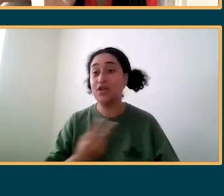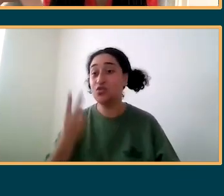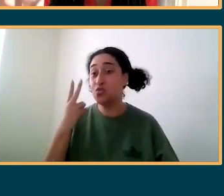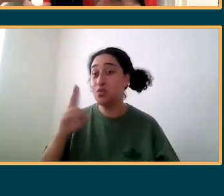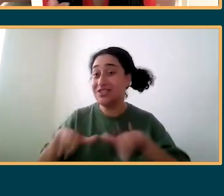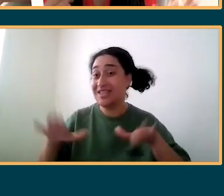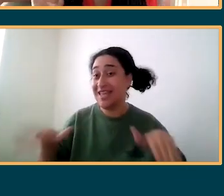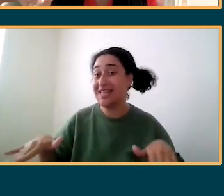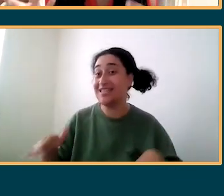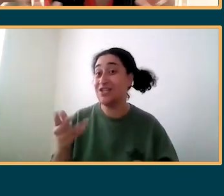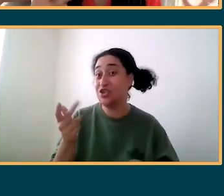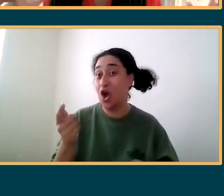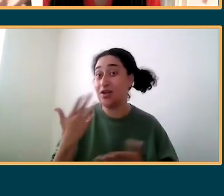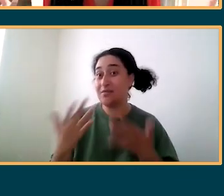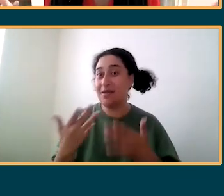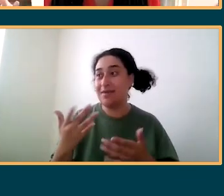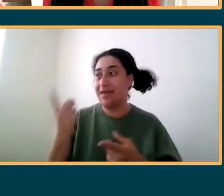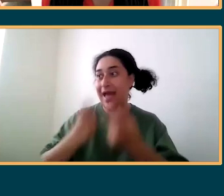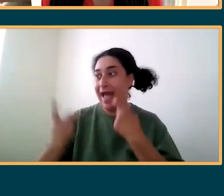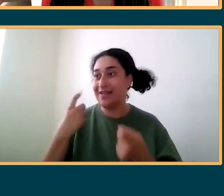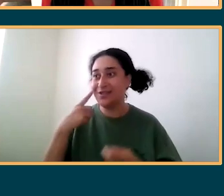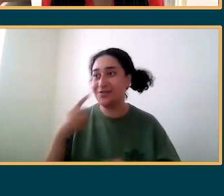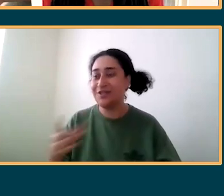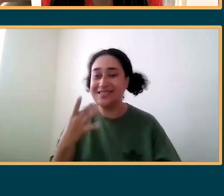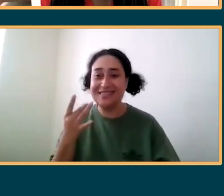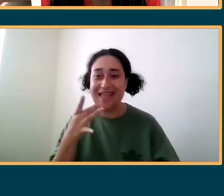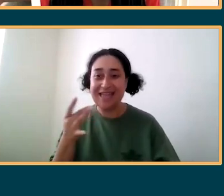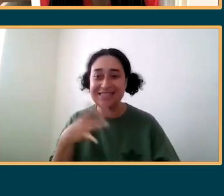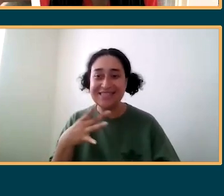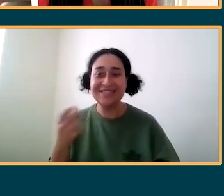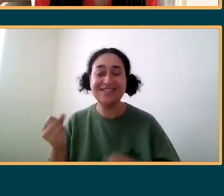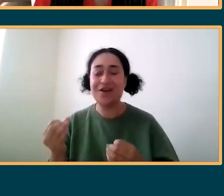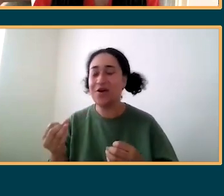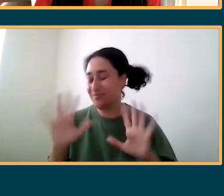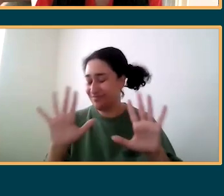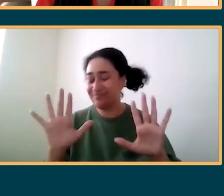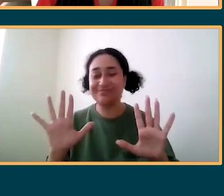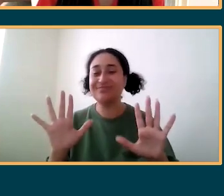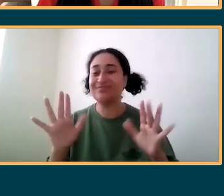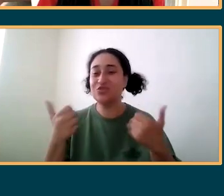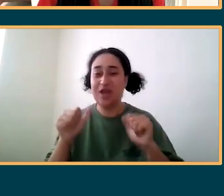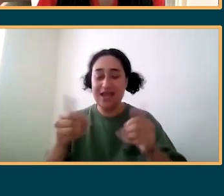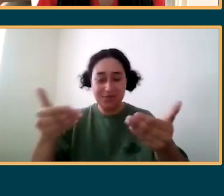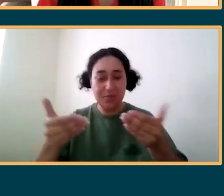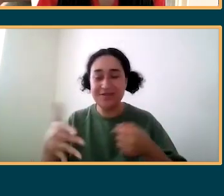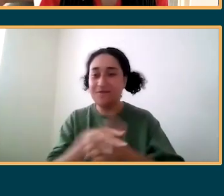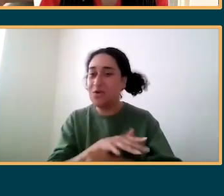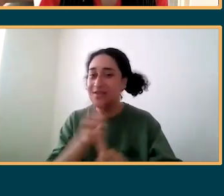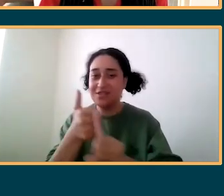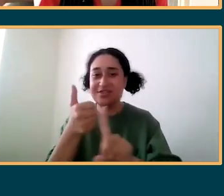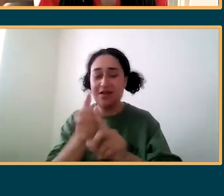in here asking for some variation of chips or ice cream. So yes, be present fully as yourself. Welcome,